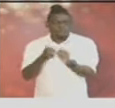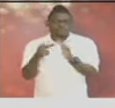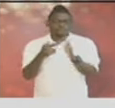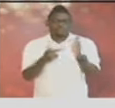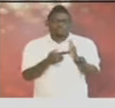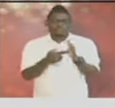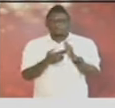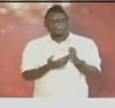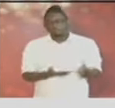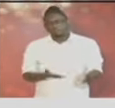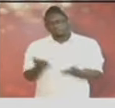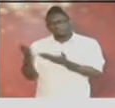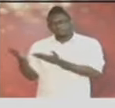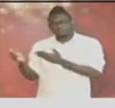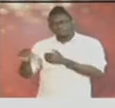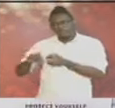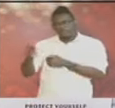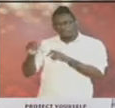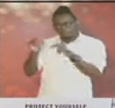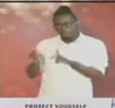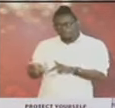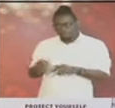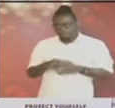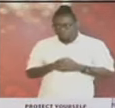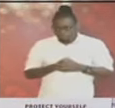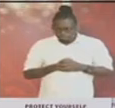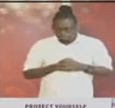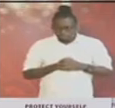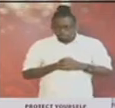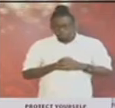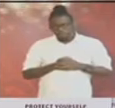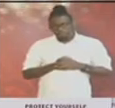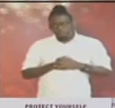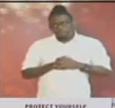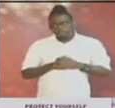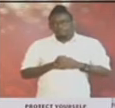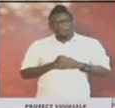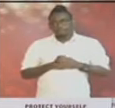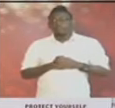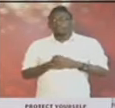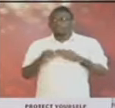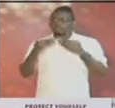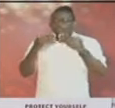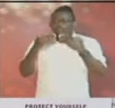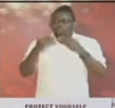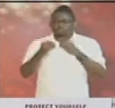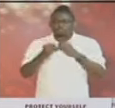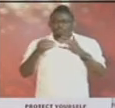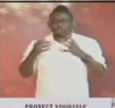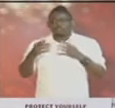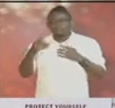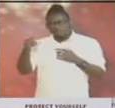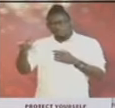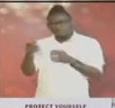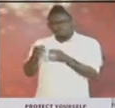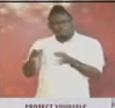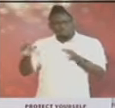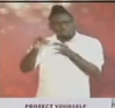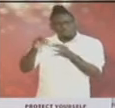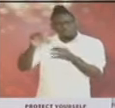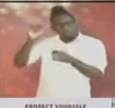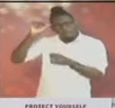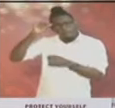Alcantara. Thank you very much, Dr. Hines, for those words of encouragement and those important reminders.